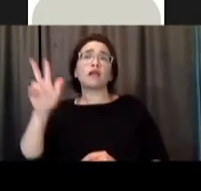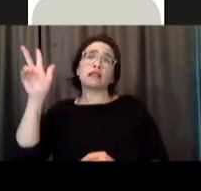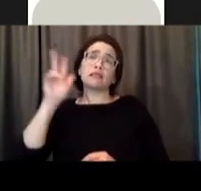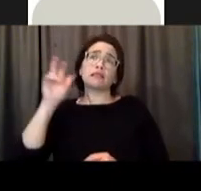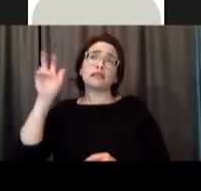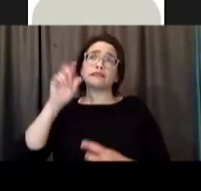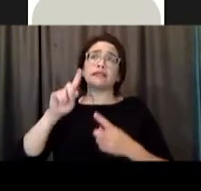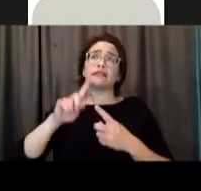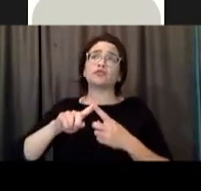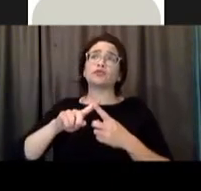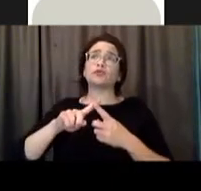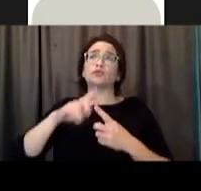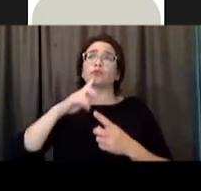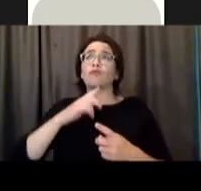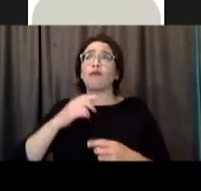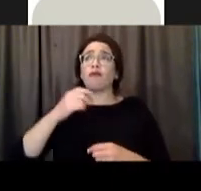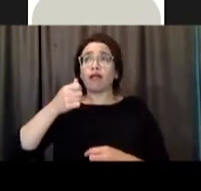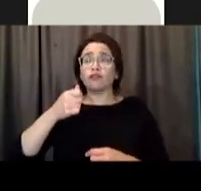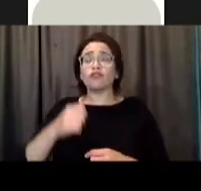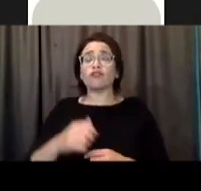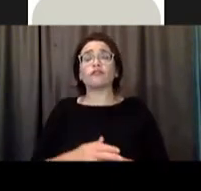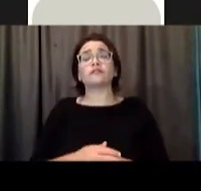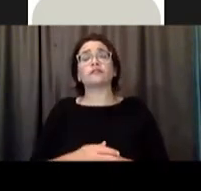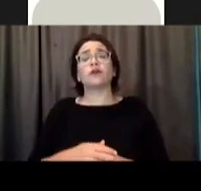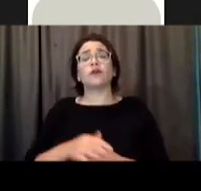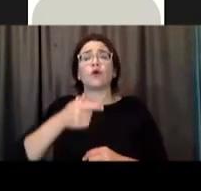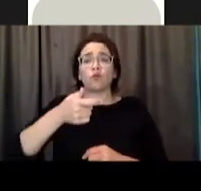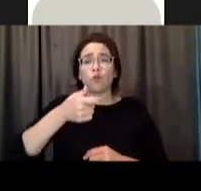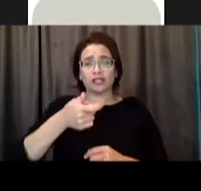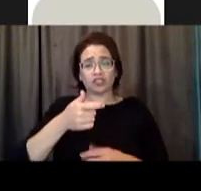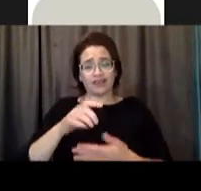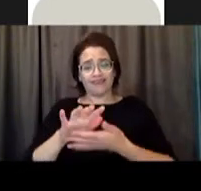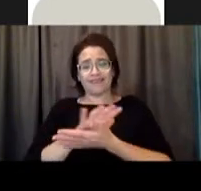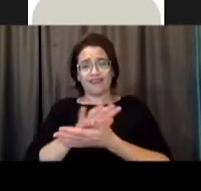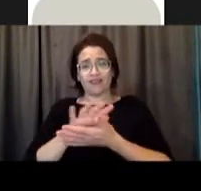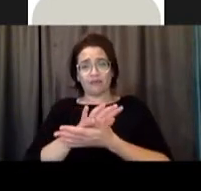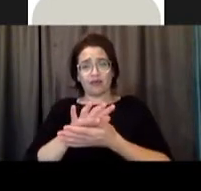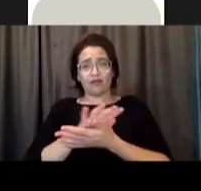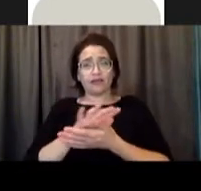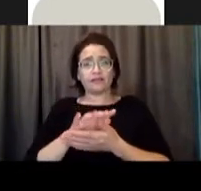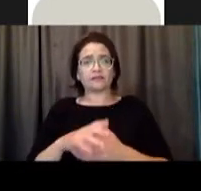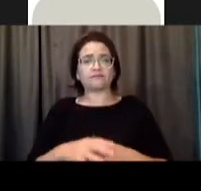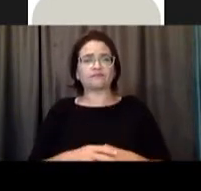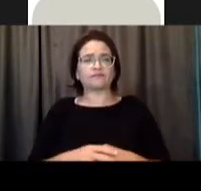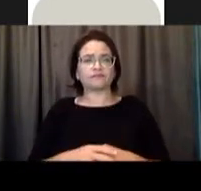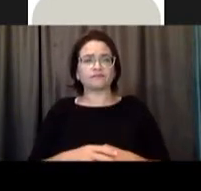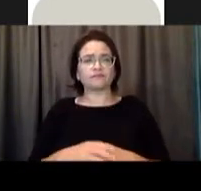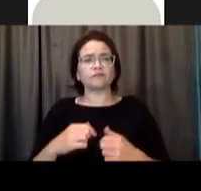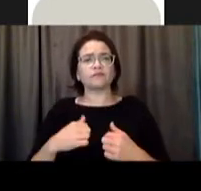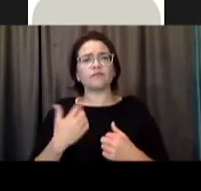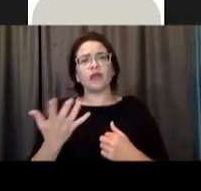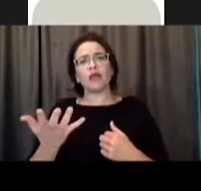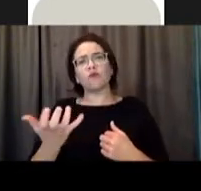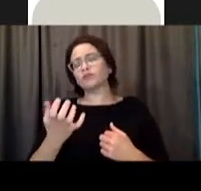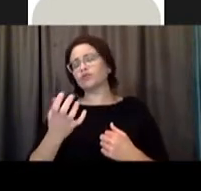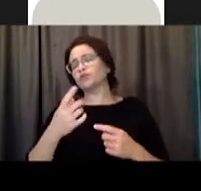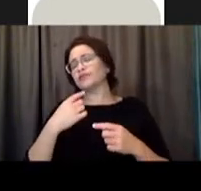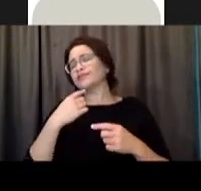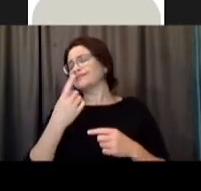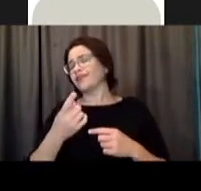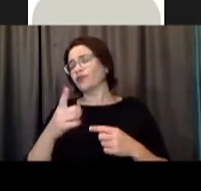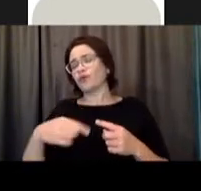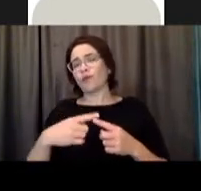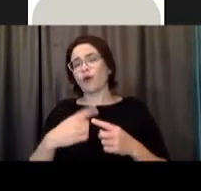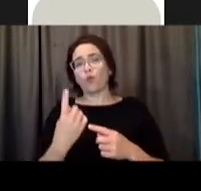or watching documentaries. So I'd like to tell you about one person from our local Ukrainian community, Slavko Novitskiy, who is a